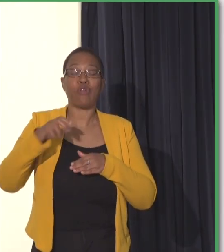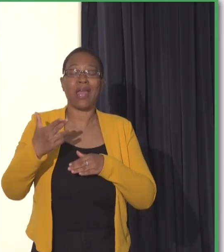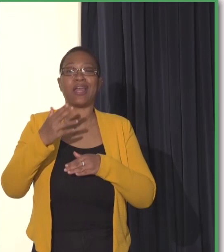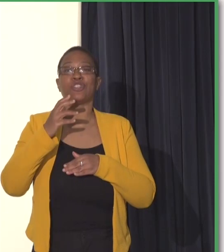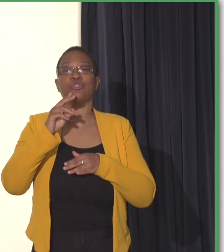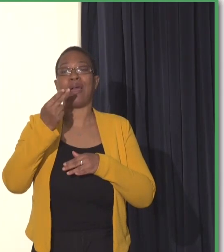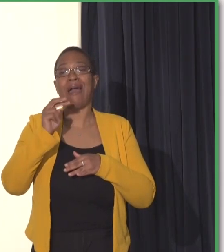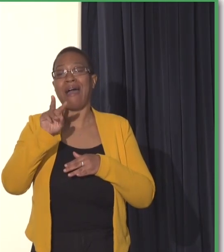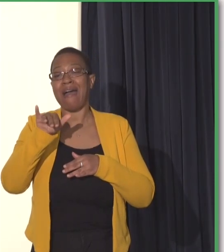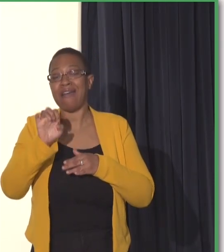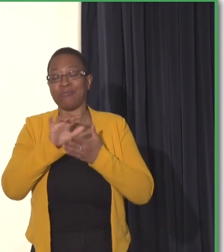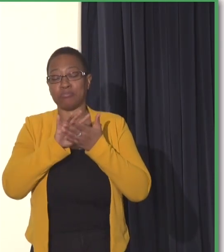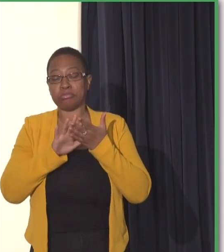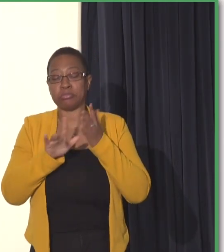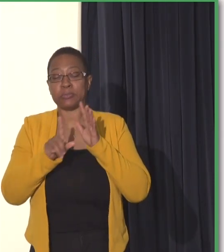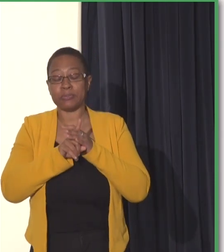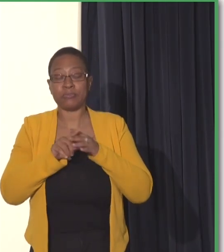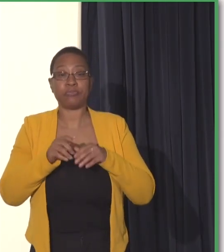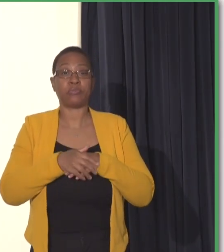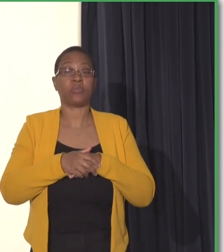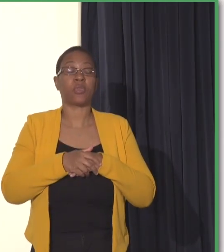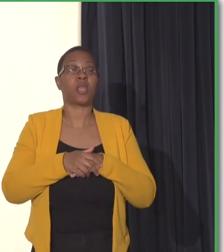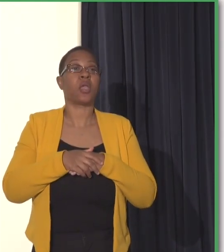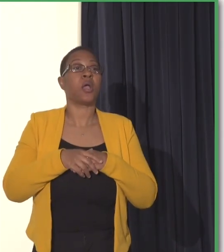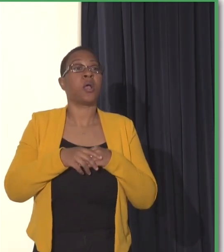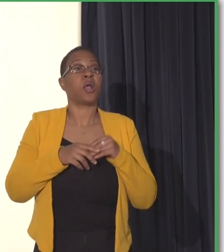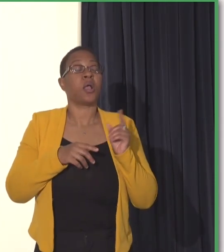Category 2 detainee injury incidents, that would include